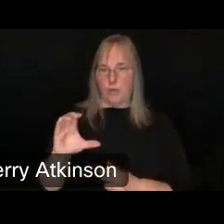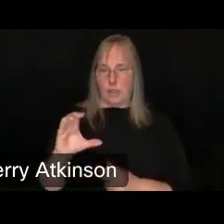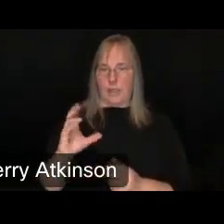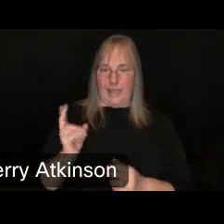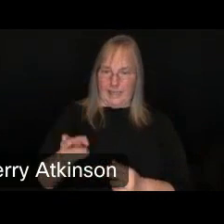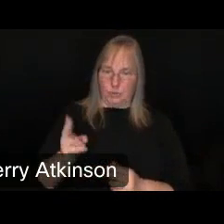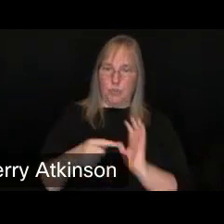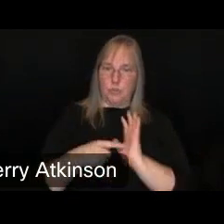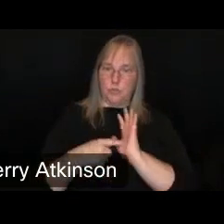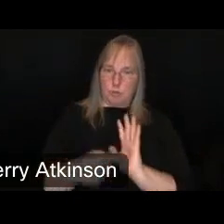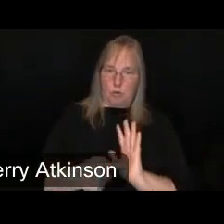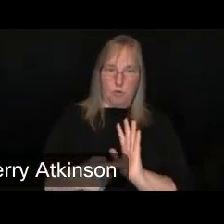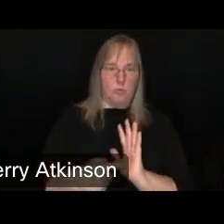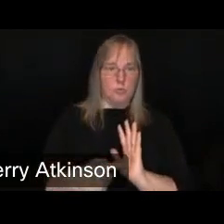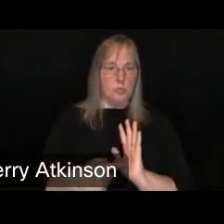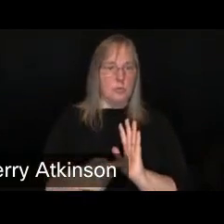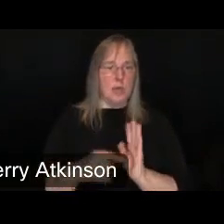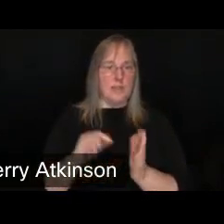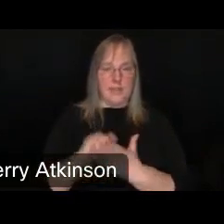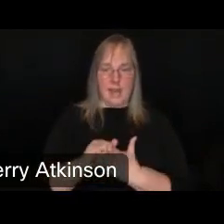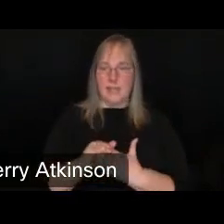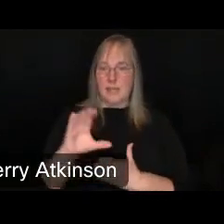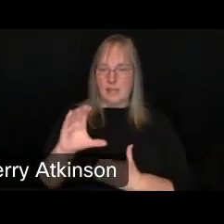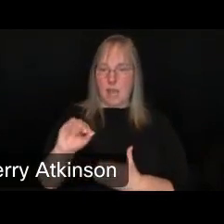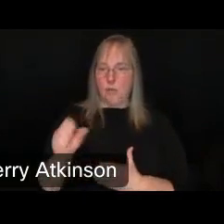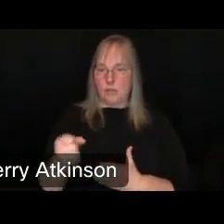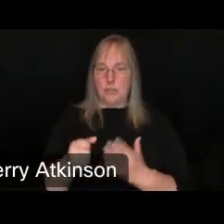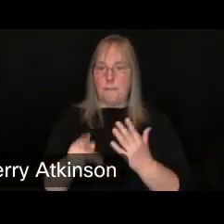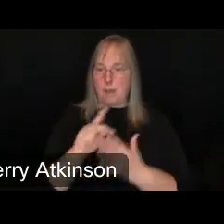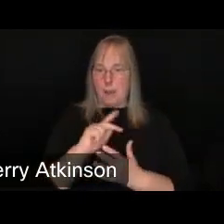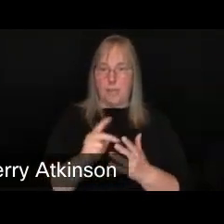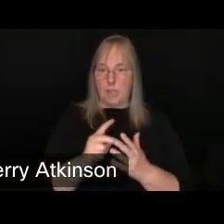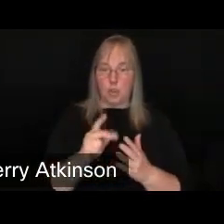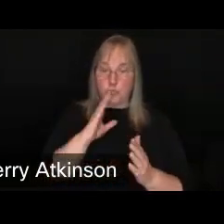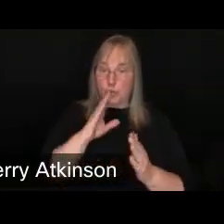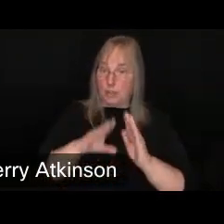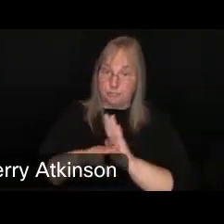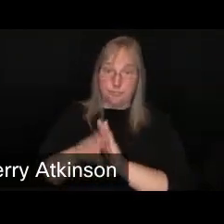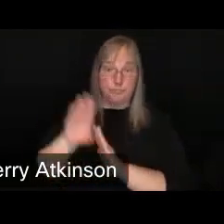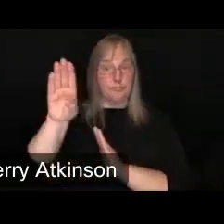shown that the county's population took off like essentially